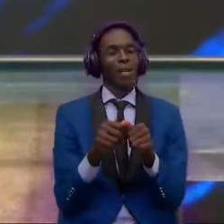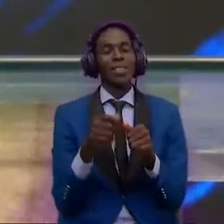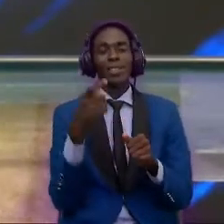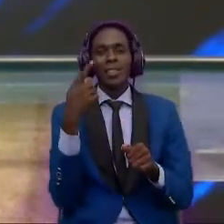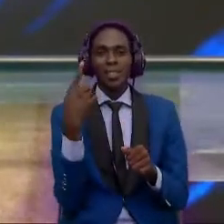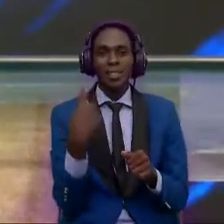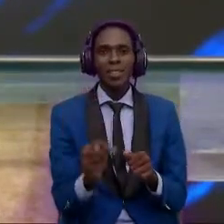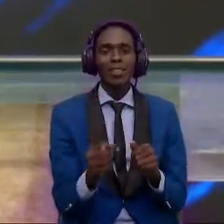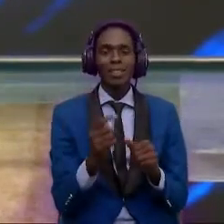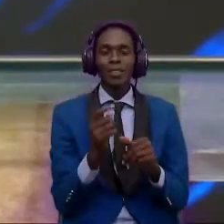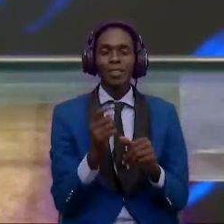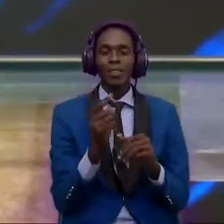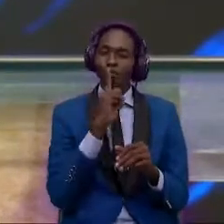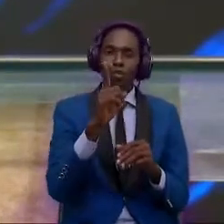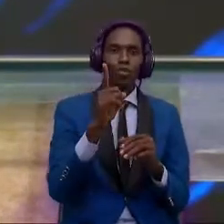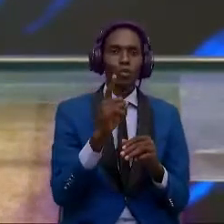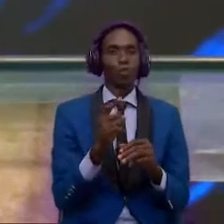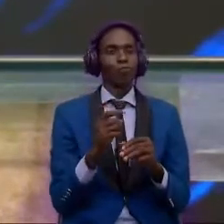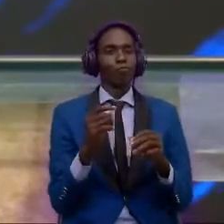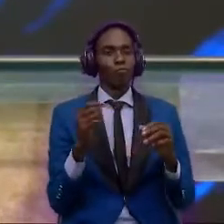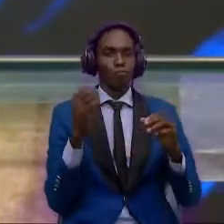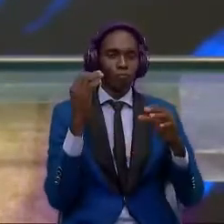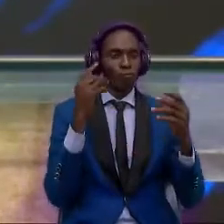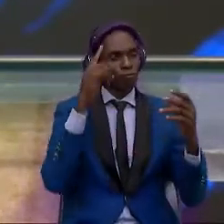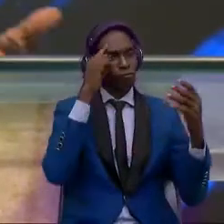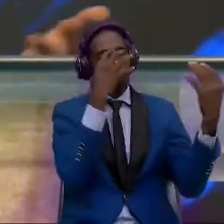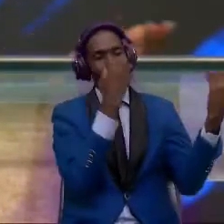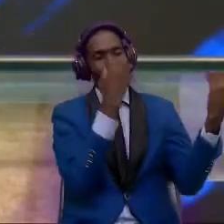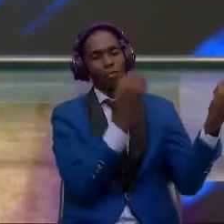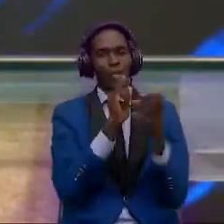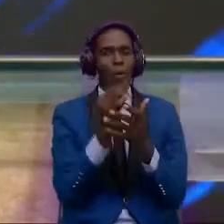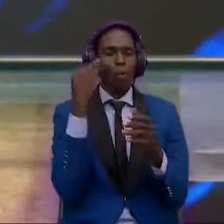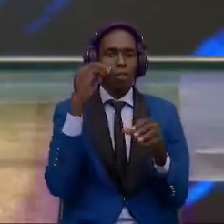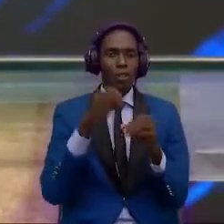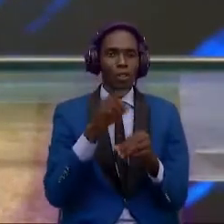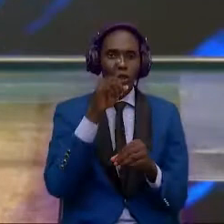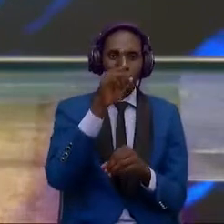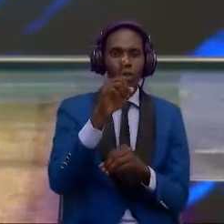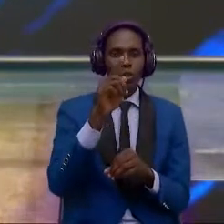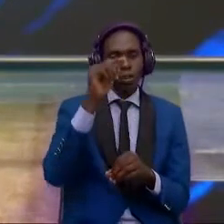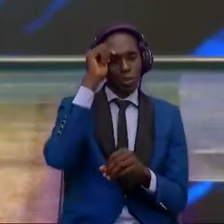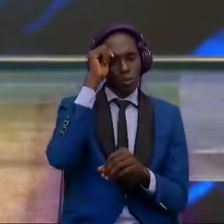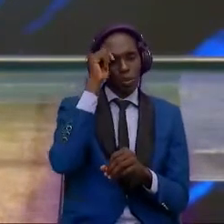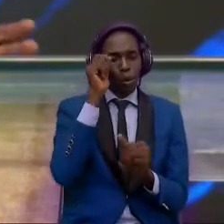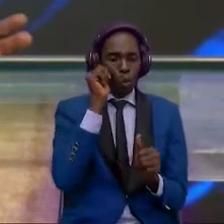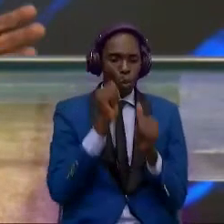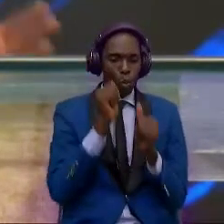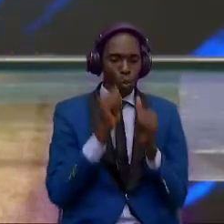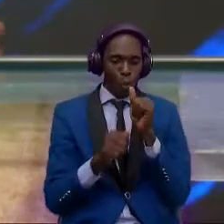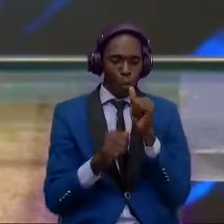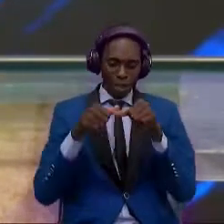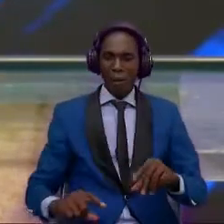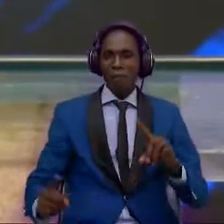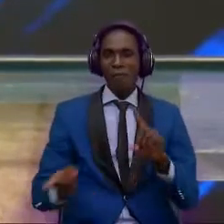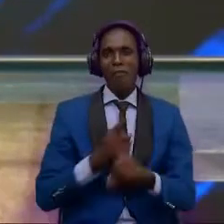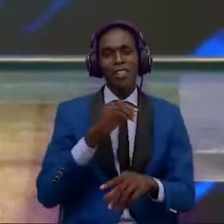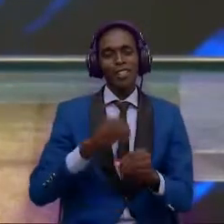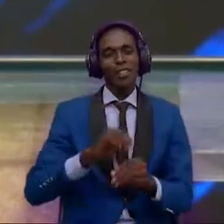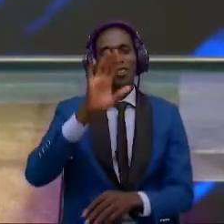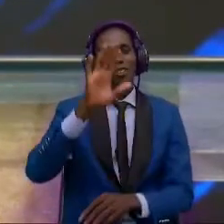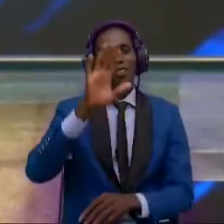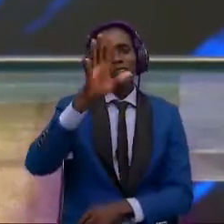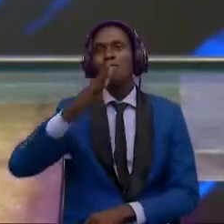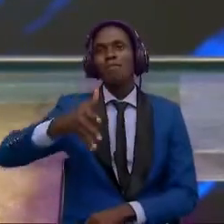that is in thee, Timothy, which dwelt first in thy grandmother